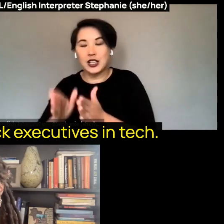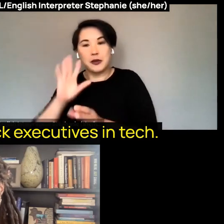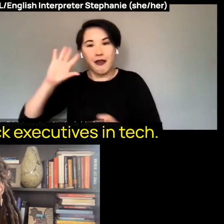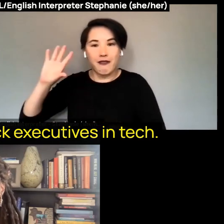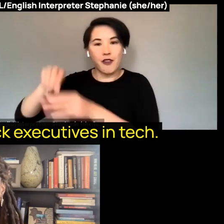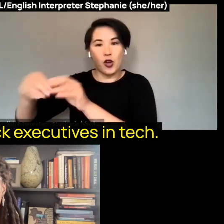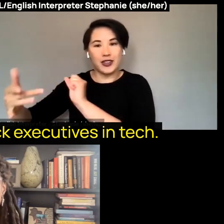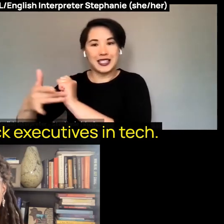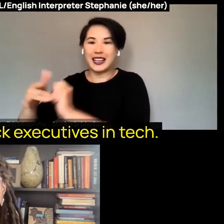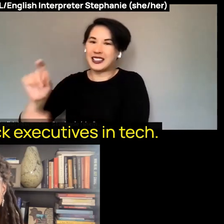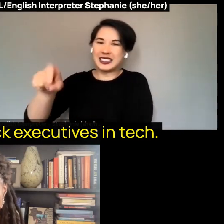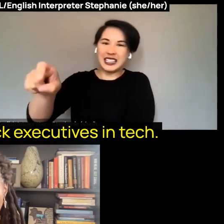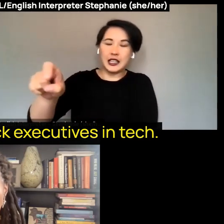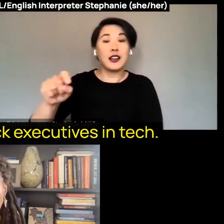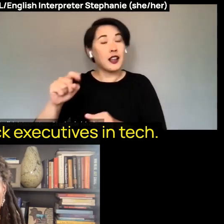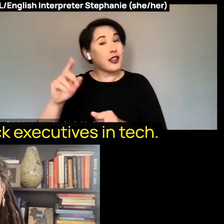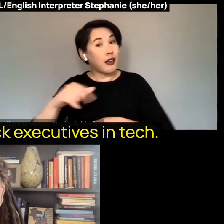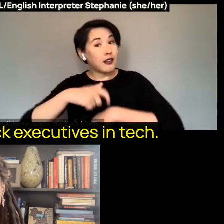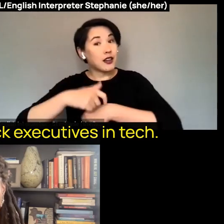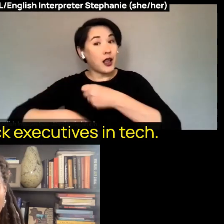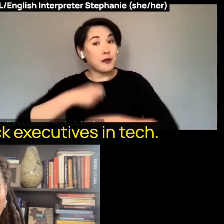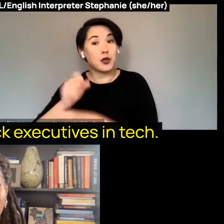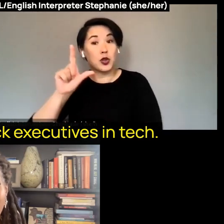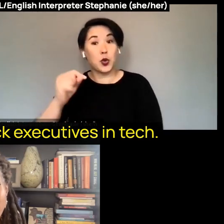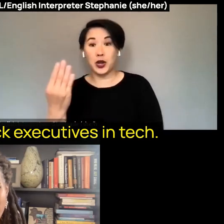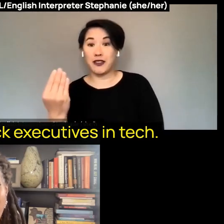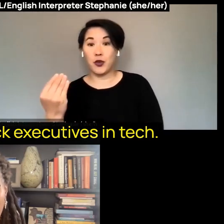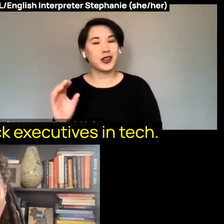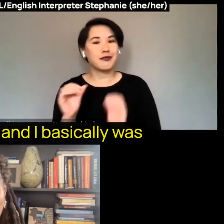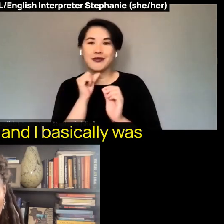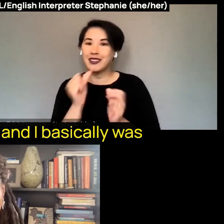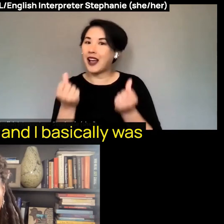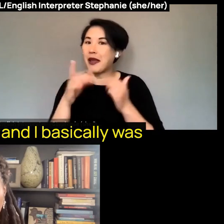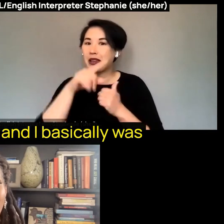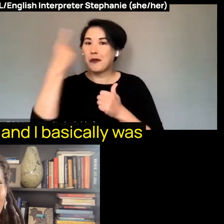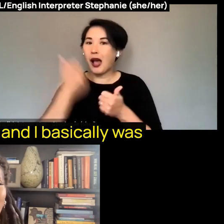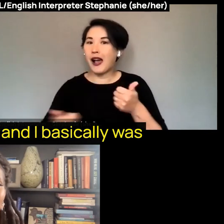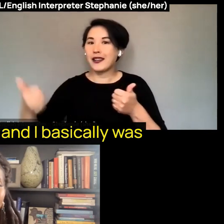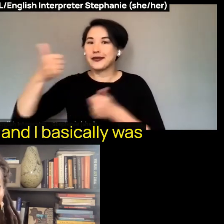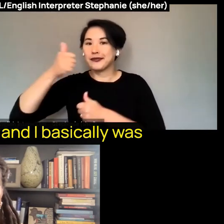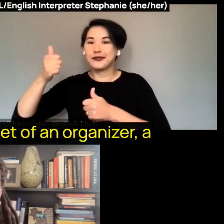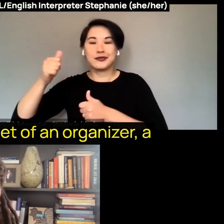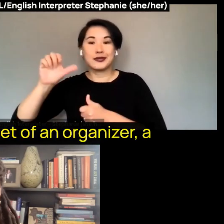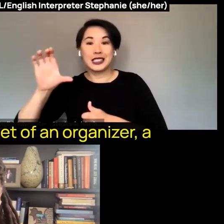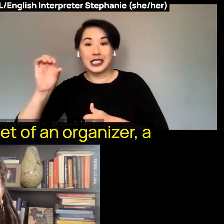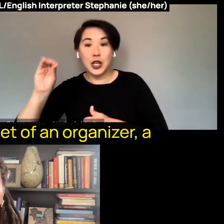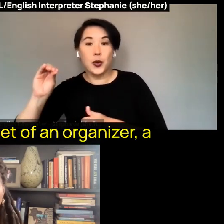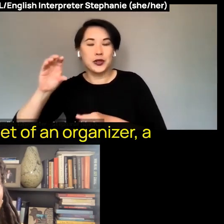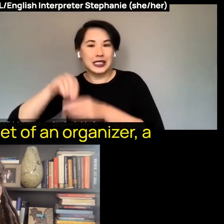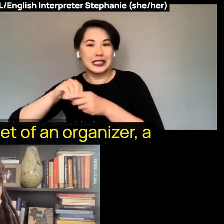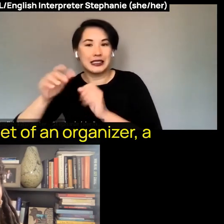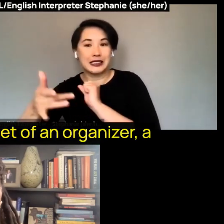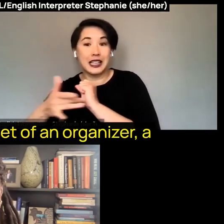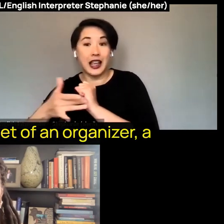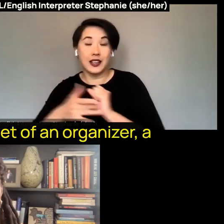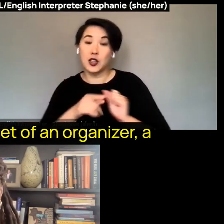was not as many Black executives in tech. And so I went into tech, and I basically was applying the